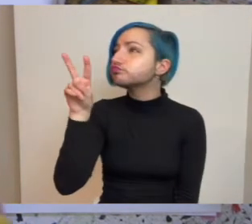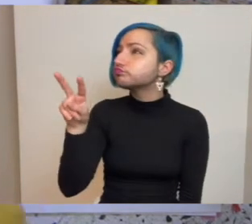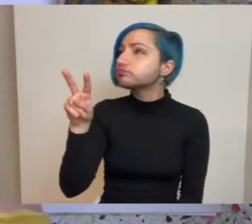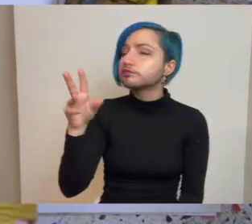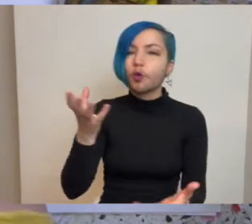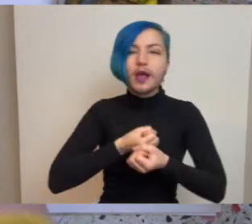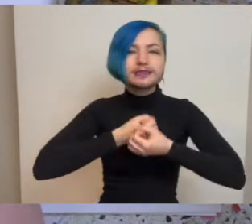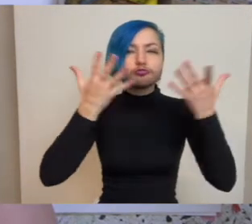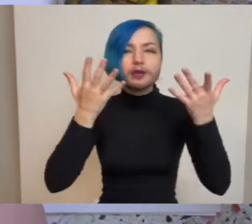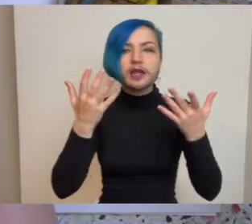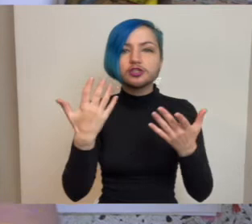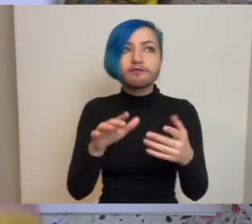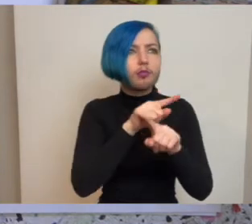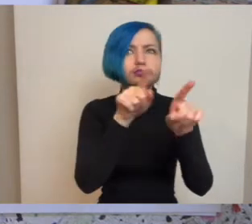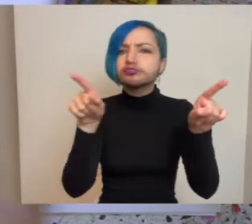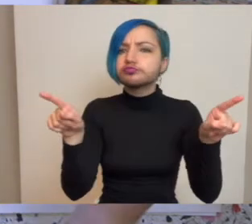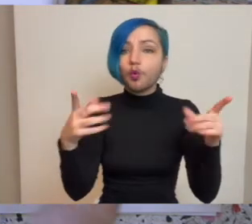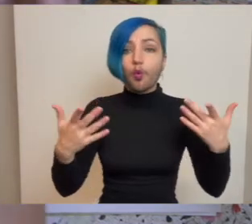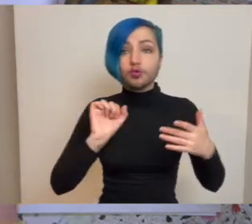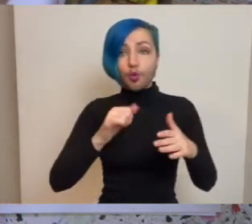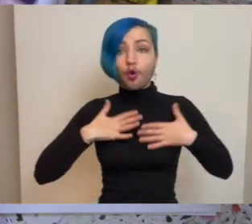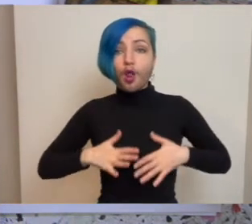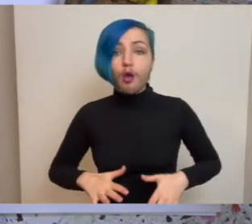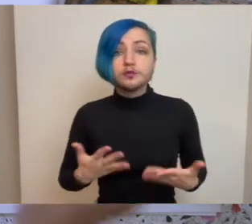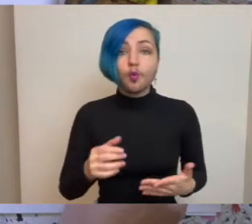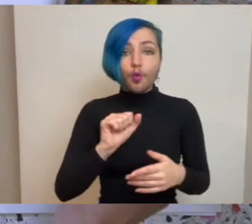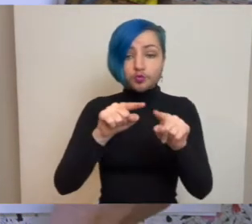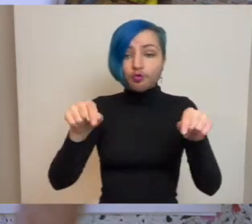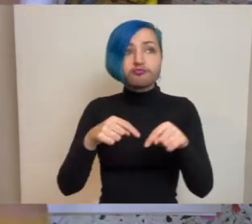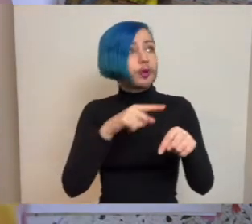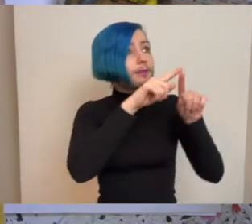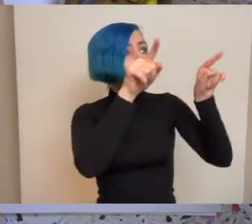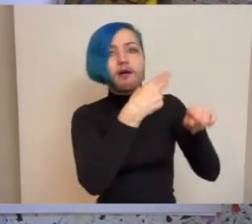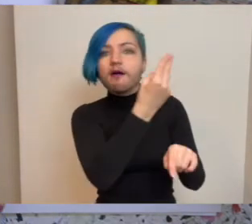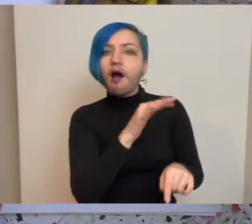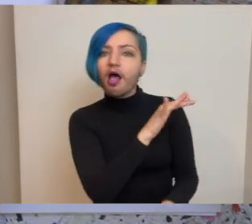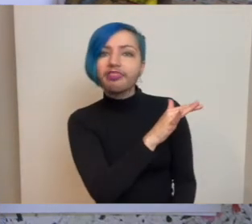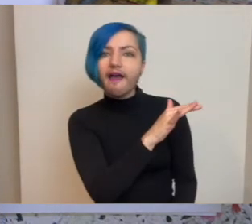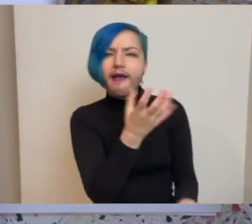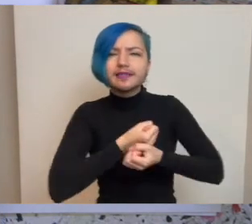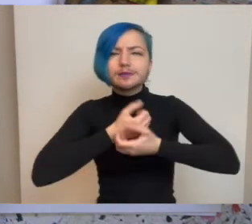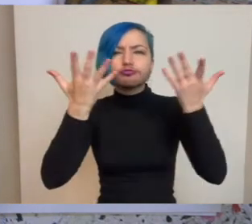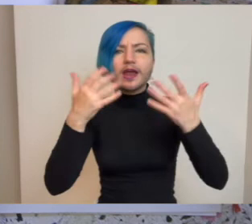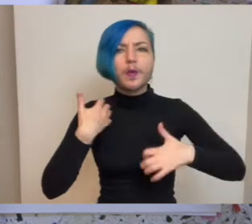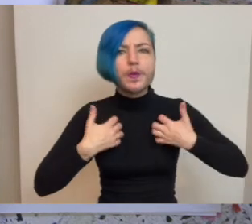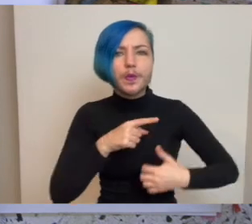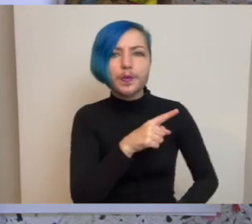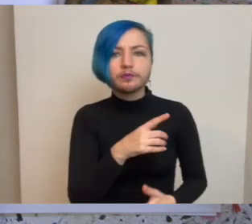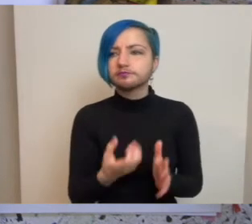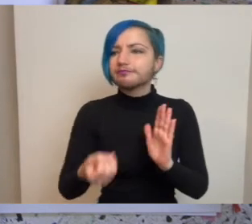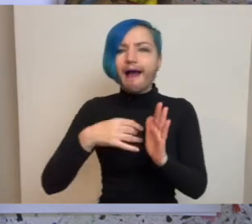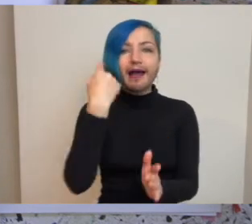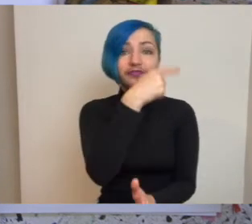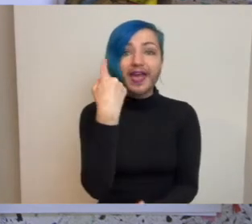look what you're wearing. Is there any art on the wall that you might be inspired by? I'm going to quickly put some